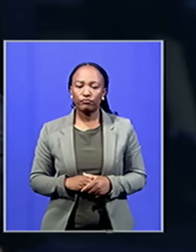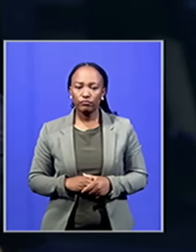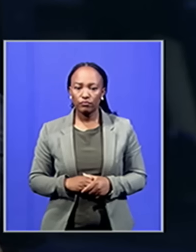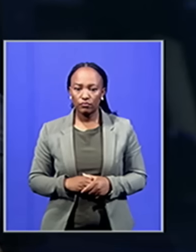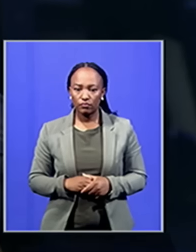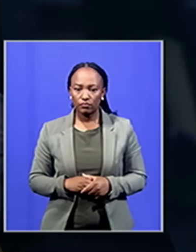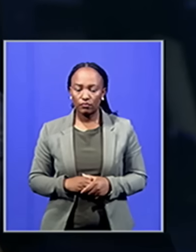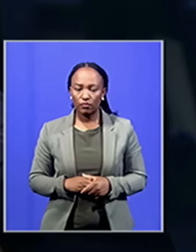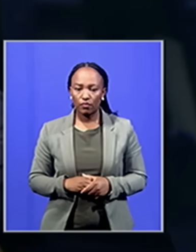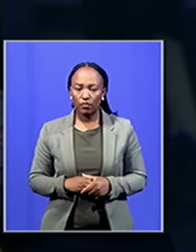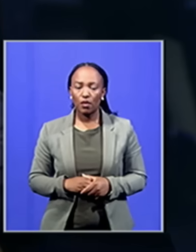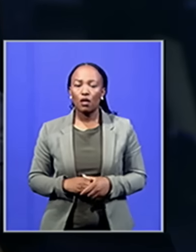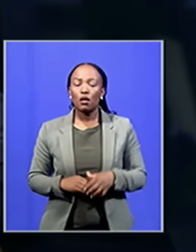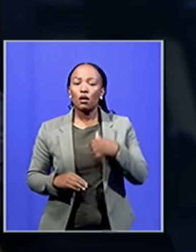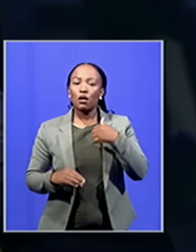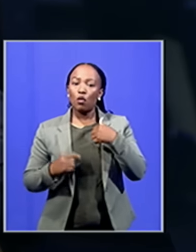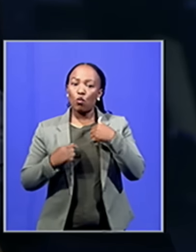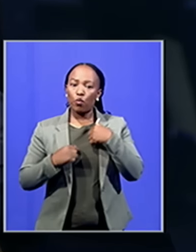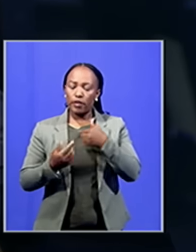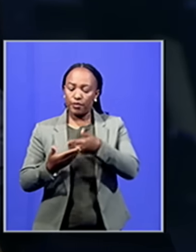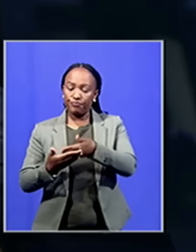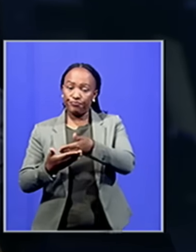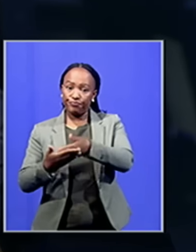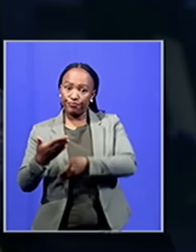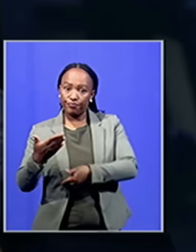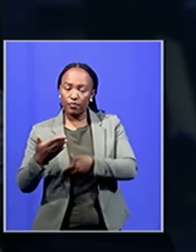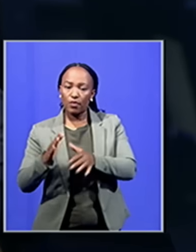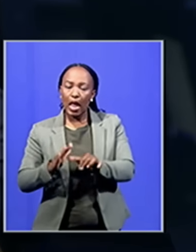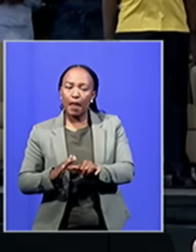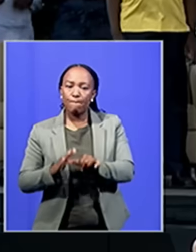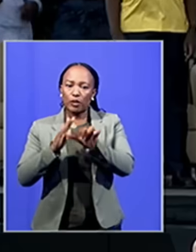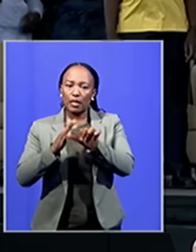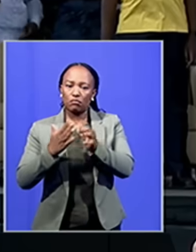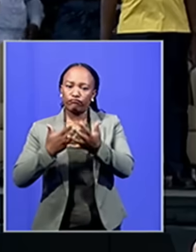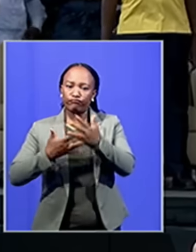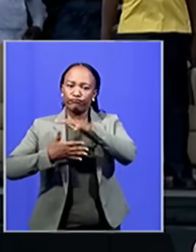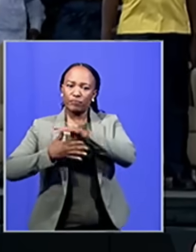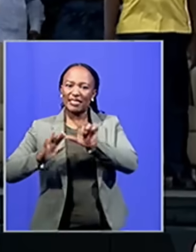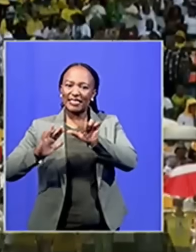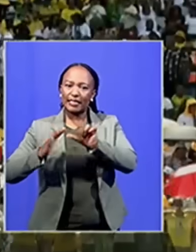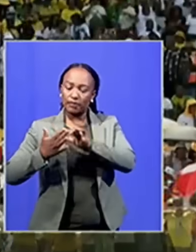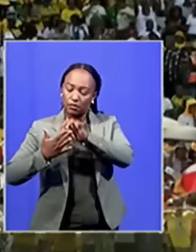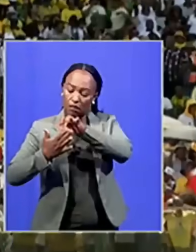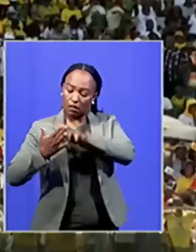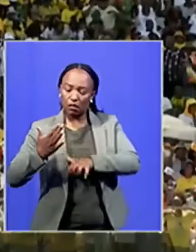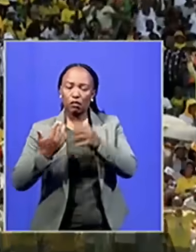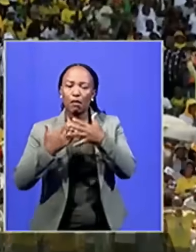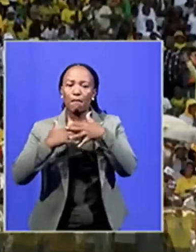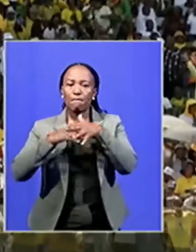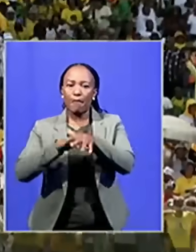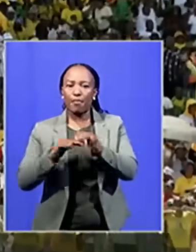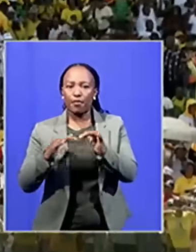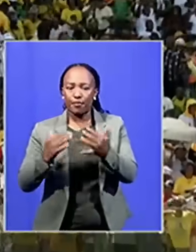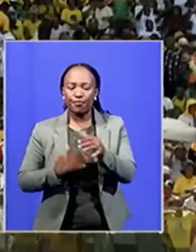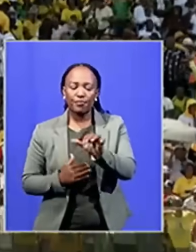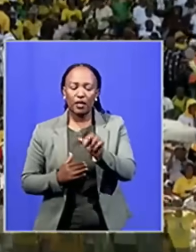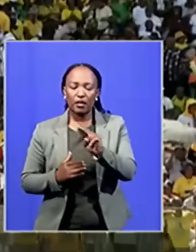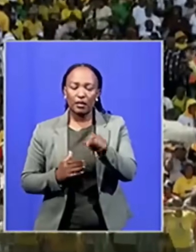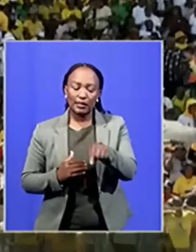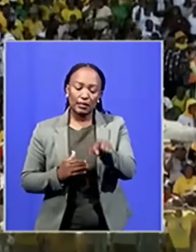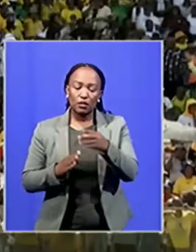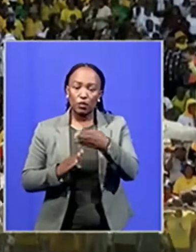We put the statement and the 6 priorities into action. ANC tla tshwara kopano ya lekgotla